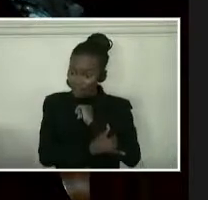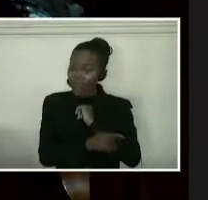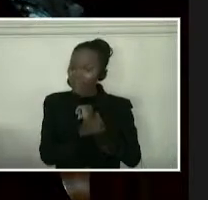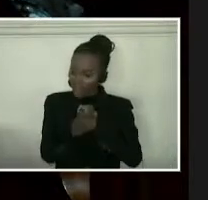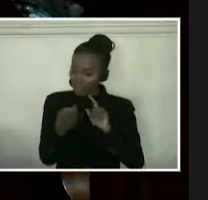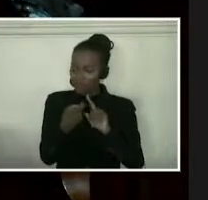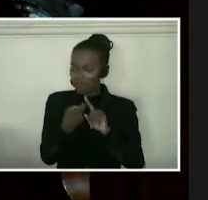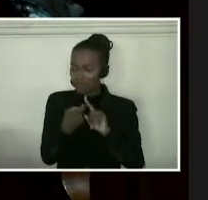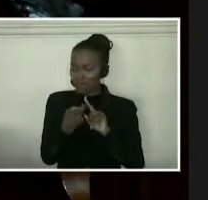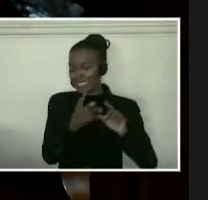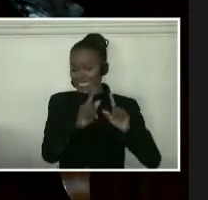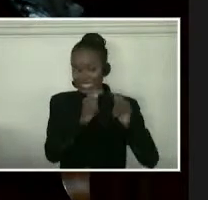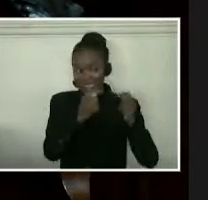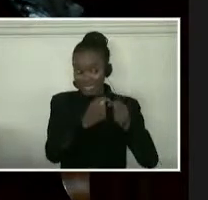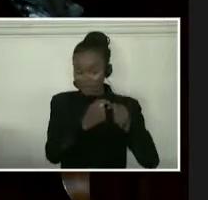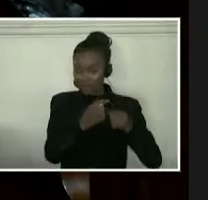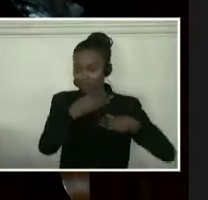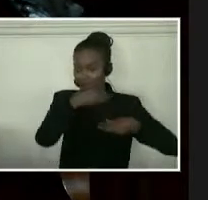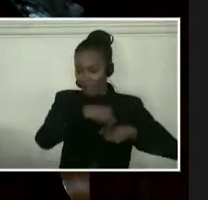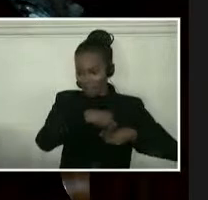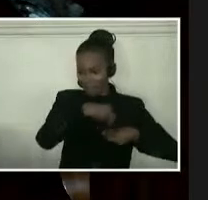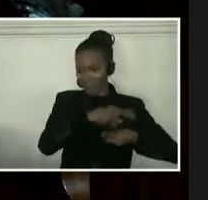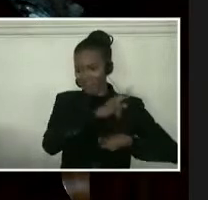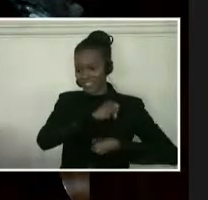kwazulu-natal and